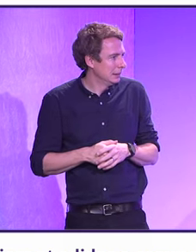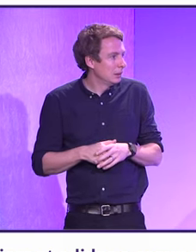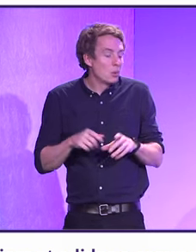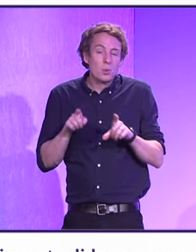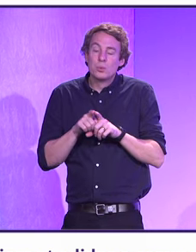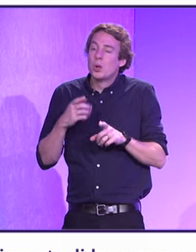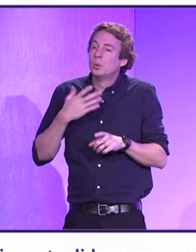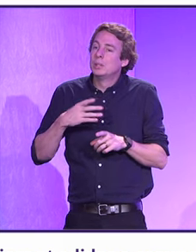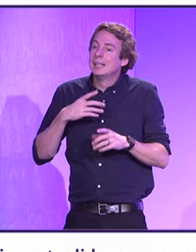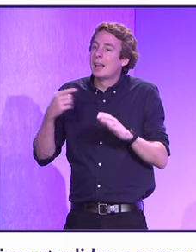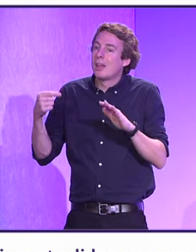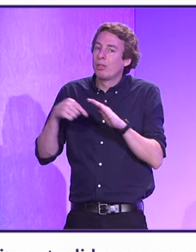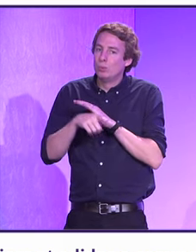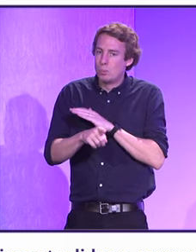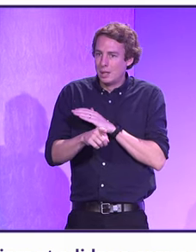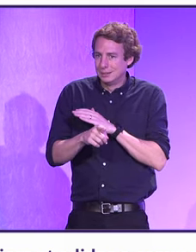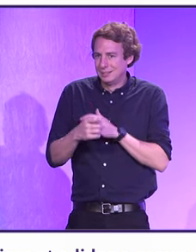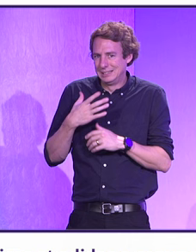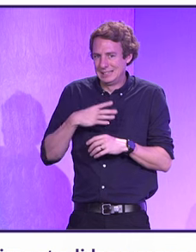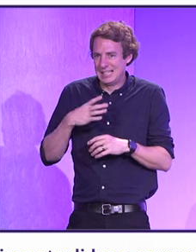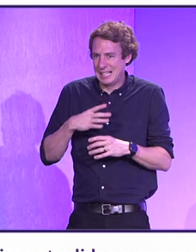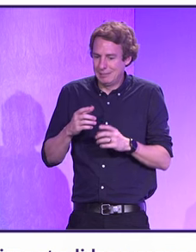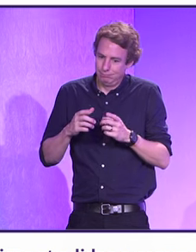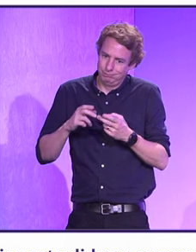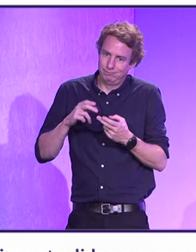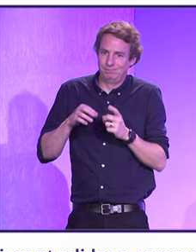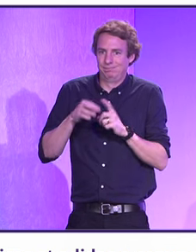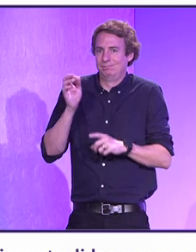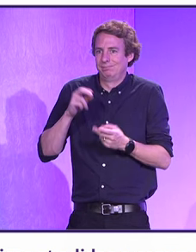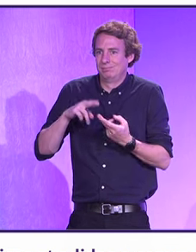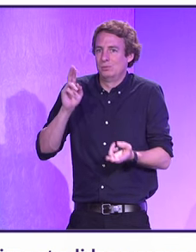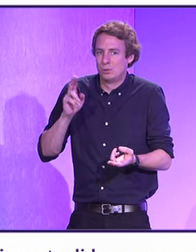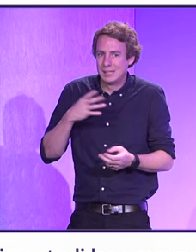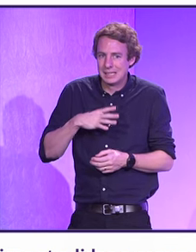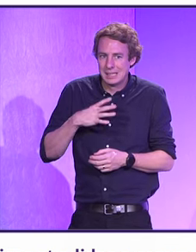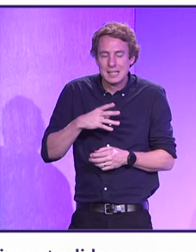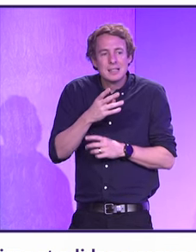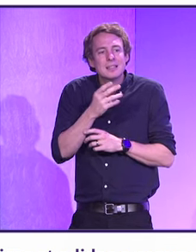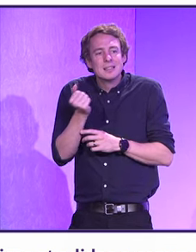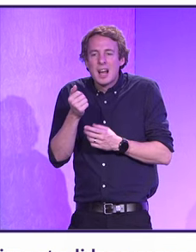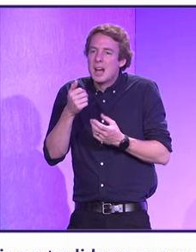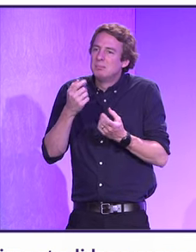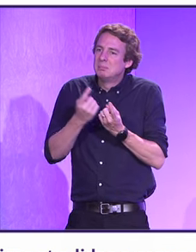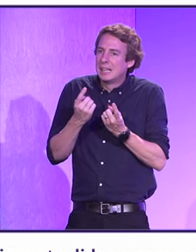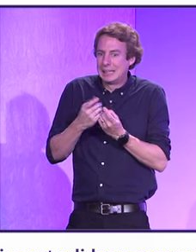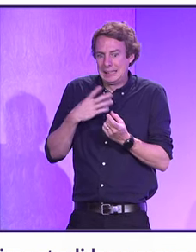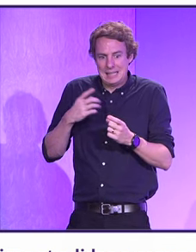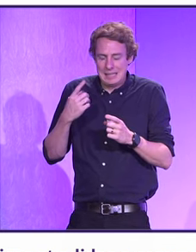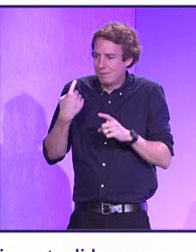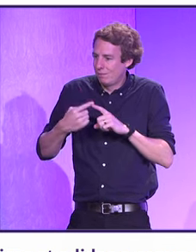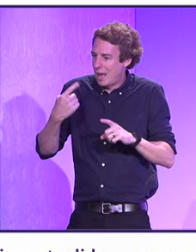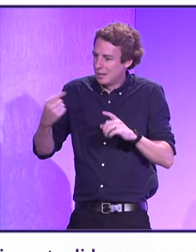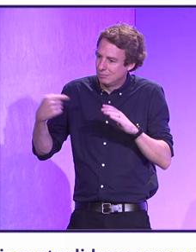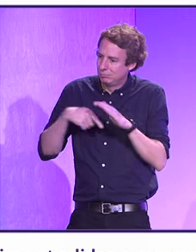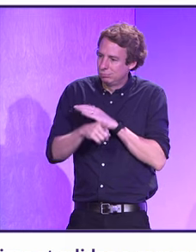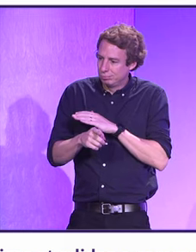to increase the throughput, the order throughput. There are some specific events that we run. There are some fast-selling shoes, for example, that we need